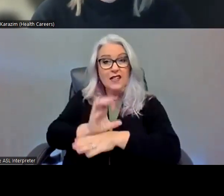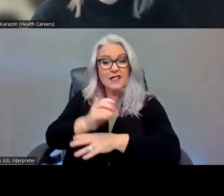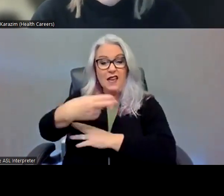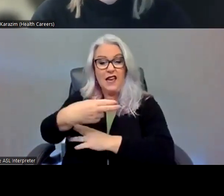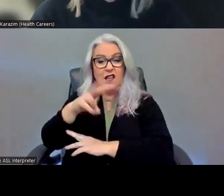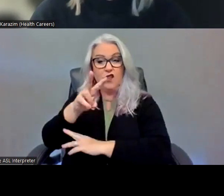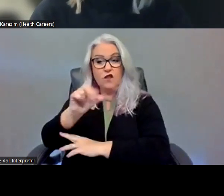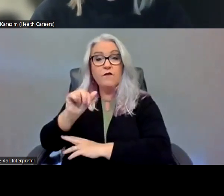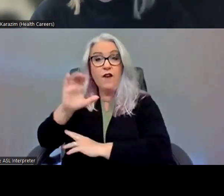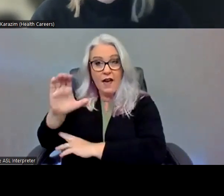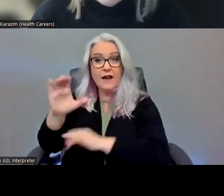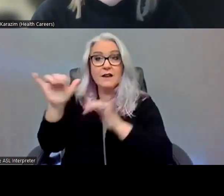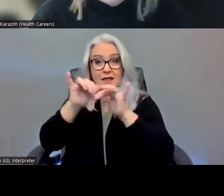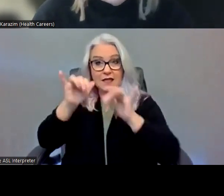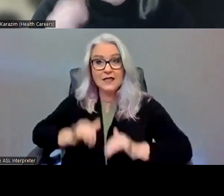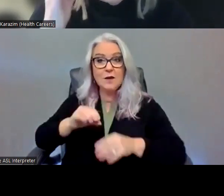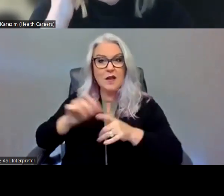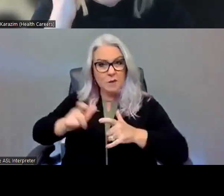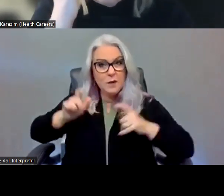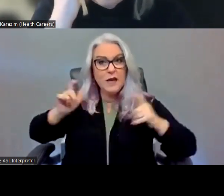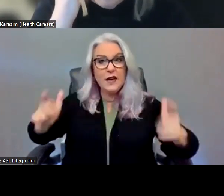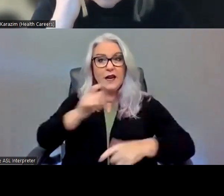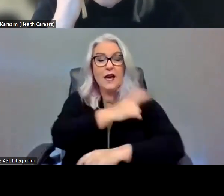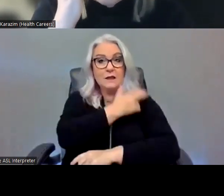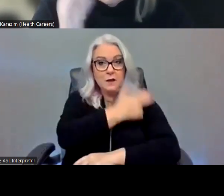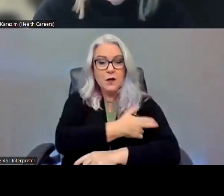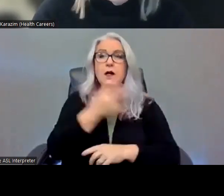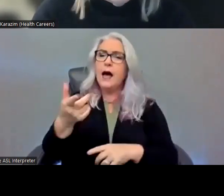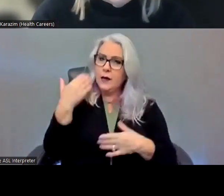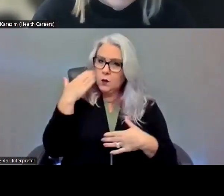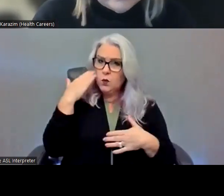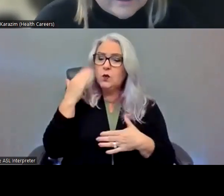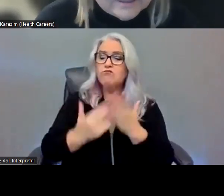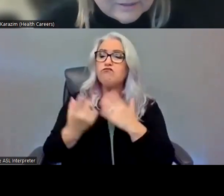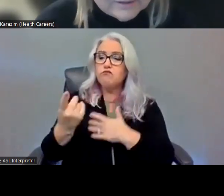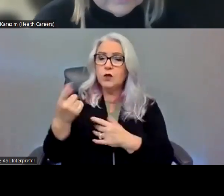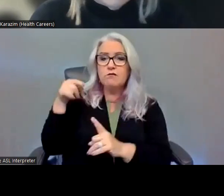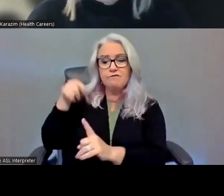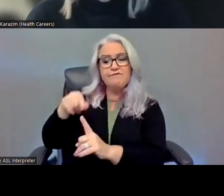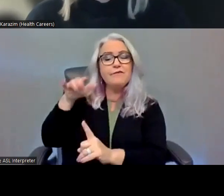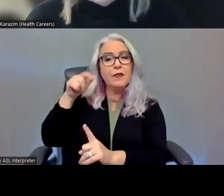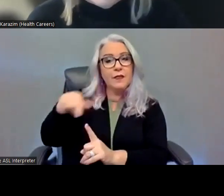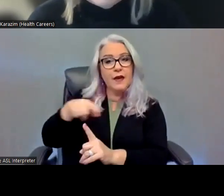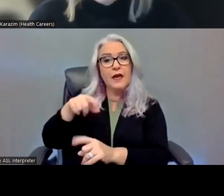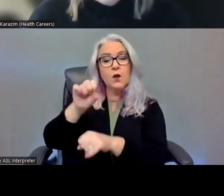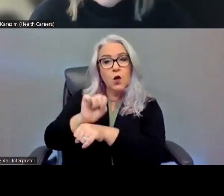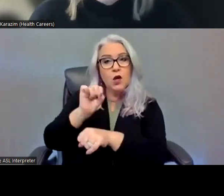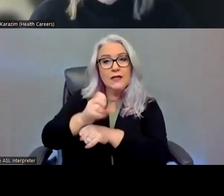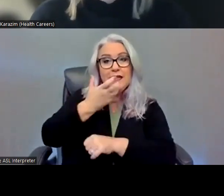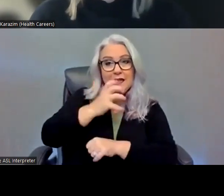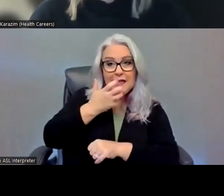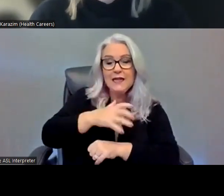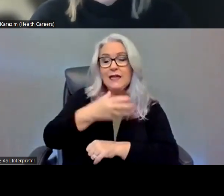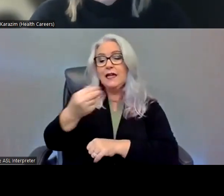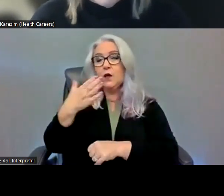large hospital. I knew somebody who worked for the heating and cooling or